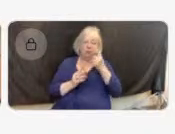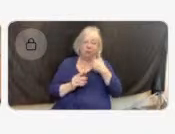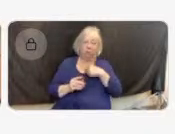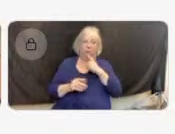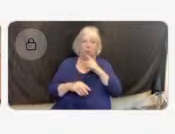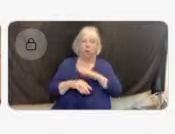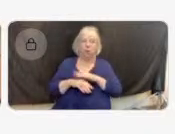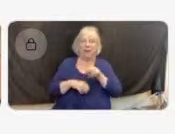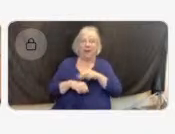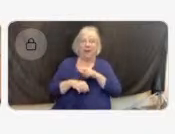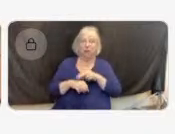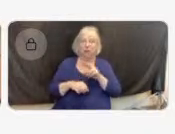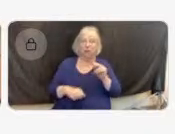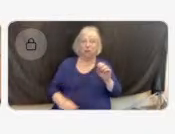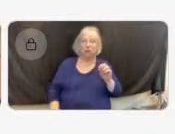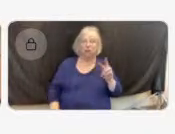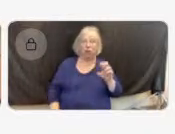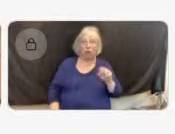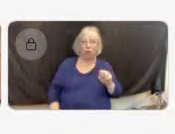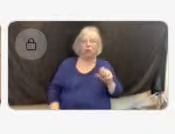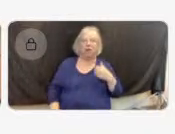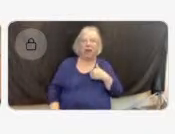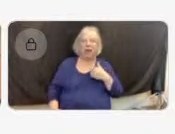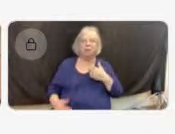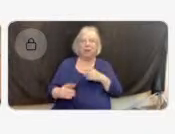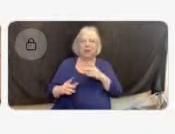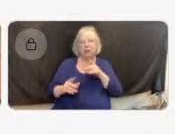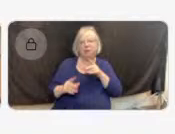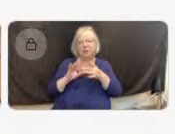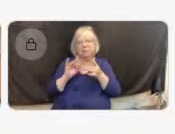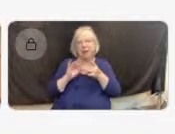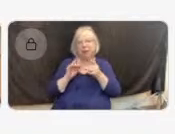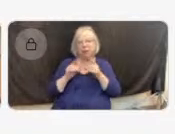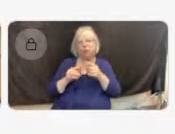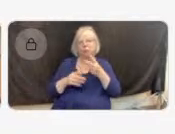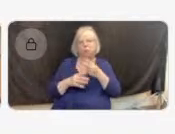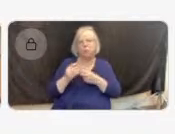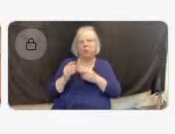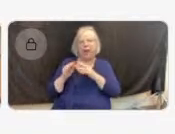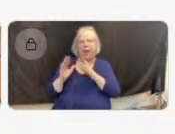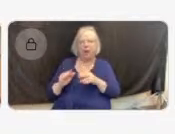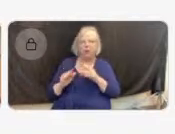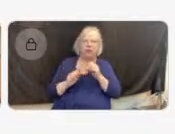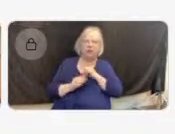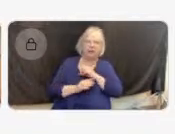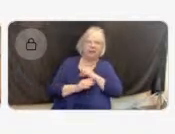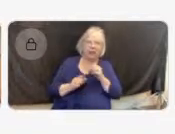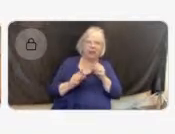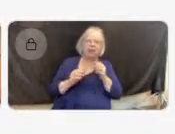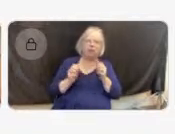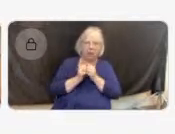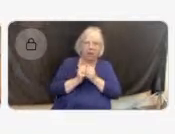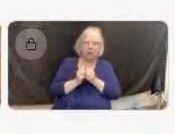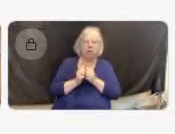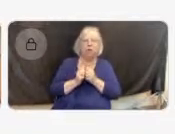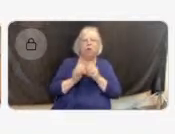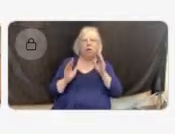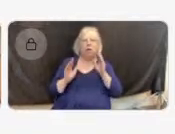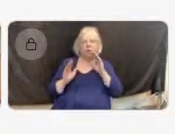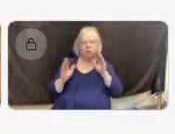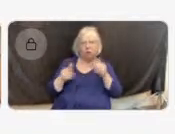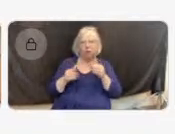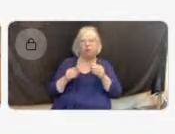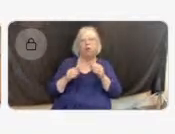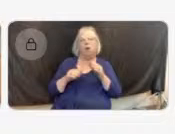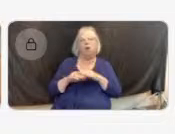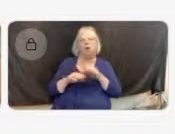address the both House and Senate together in a special meeting on gang violence. At that time, we